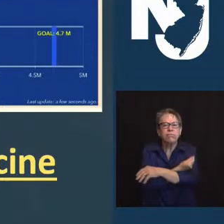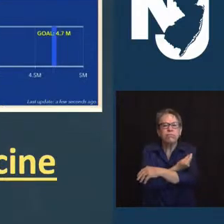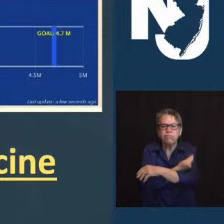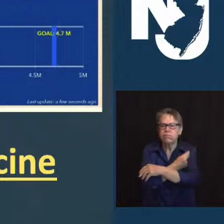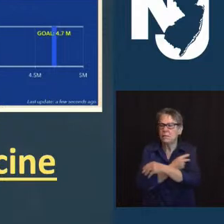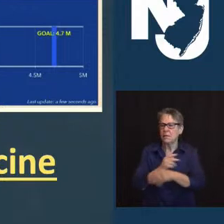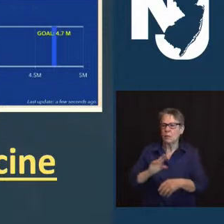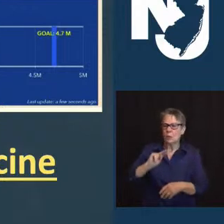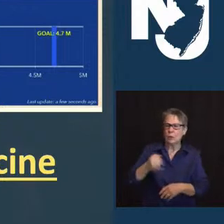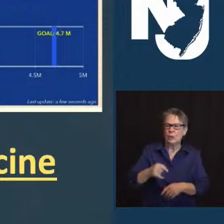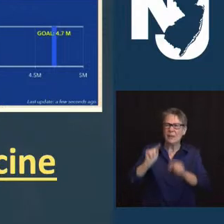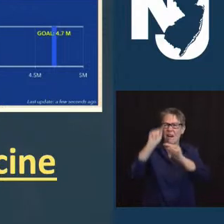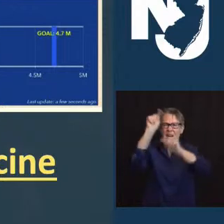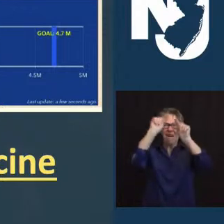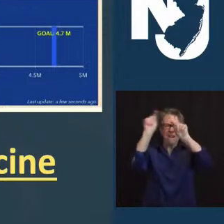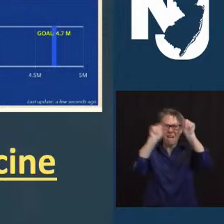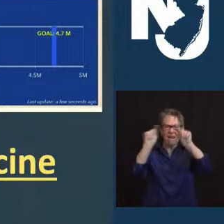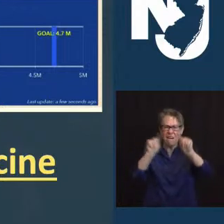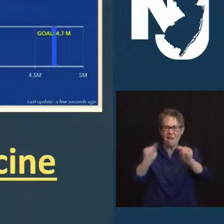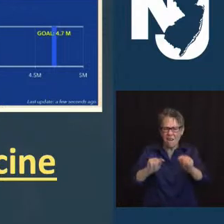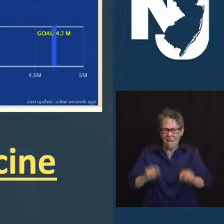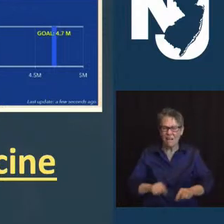of